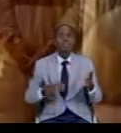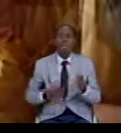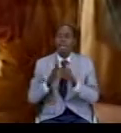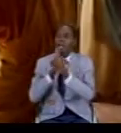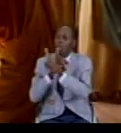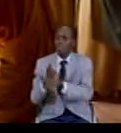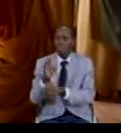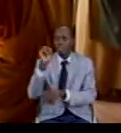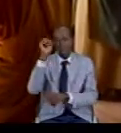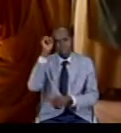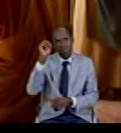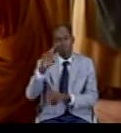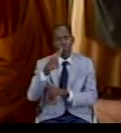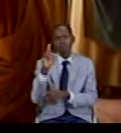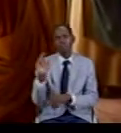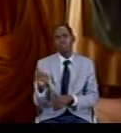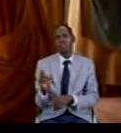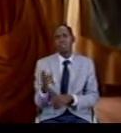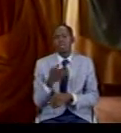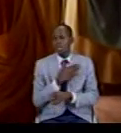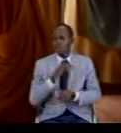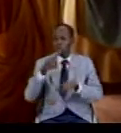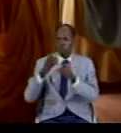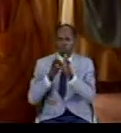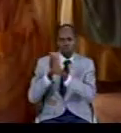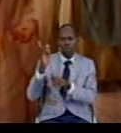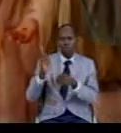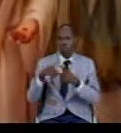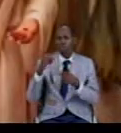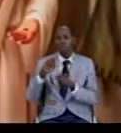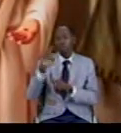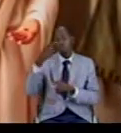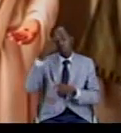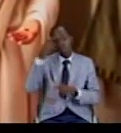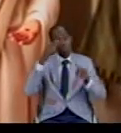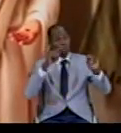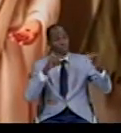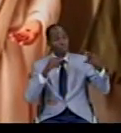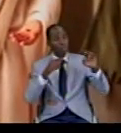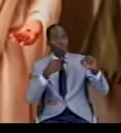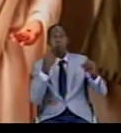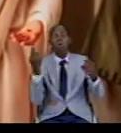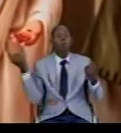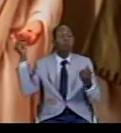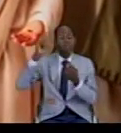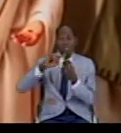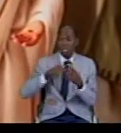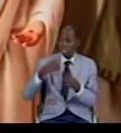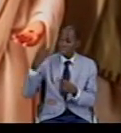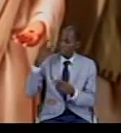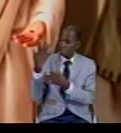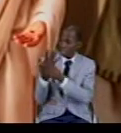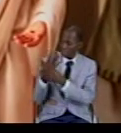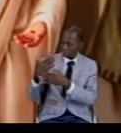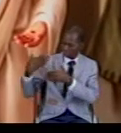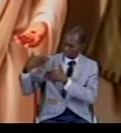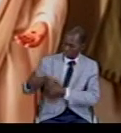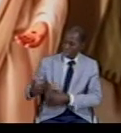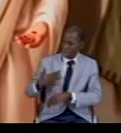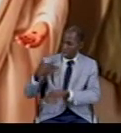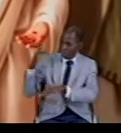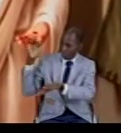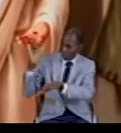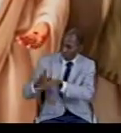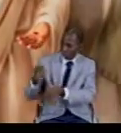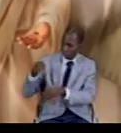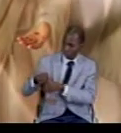question and really went to the point, because Thomas had said, Except I see the hand, except I see that side, and thrust my hand in